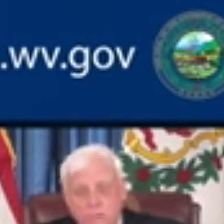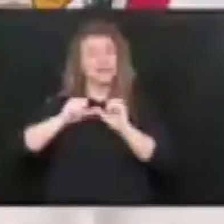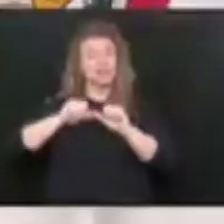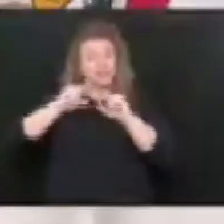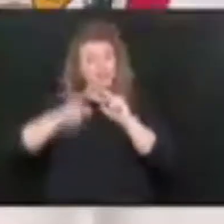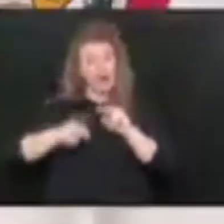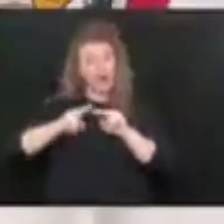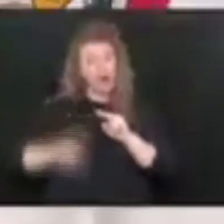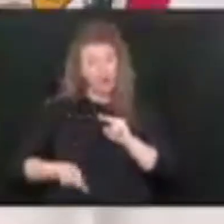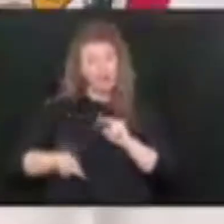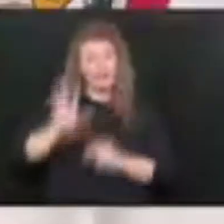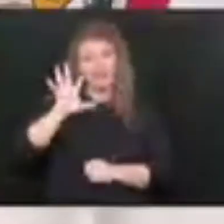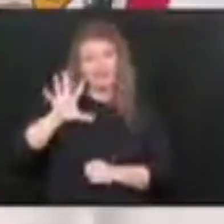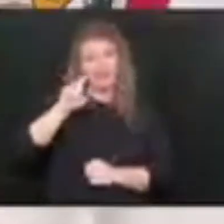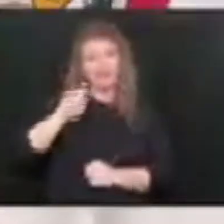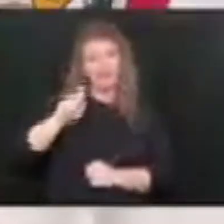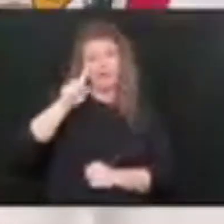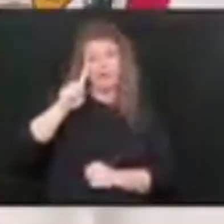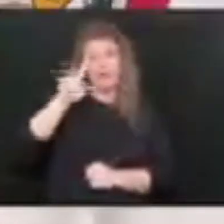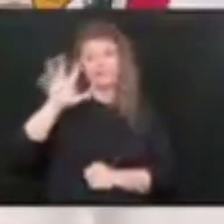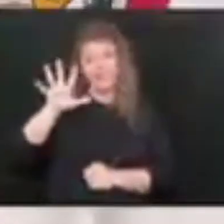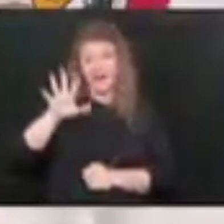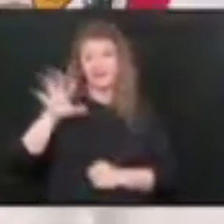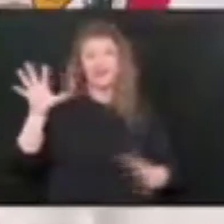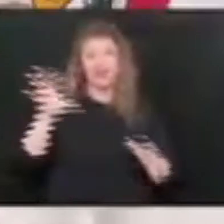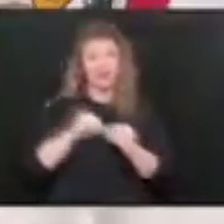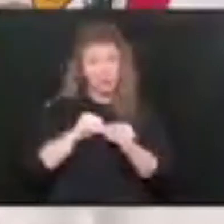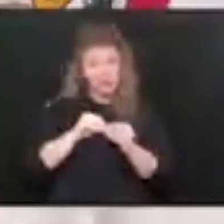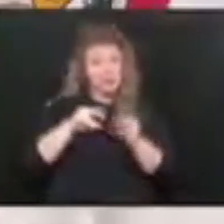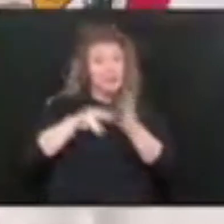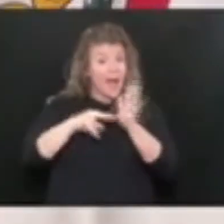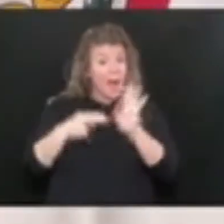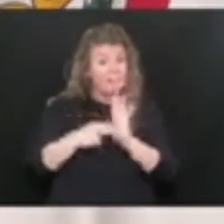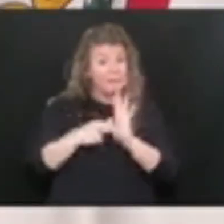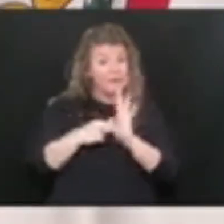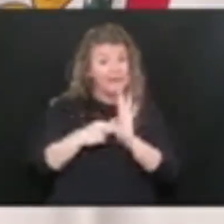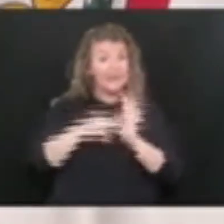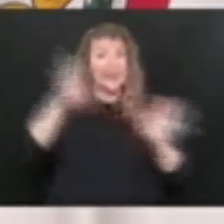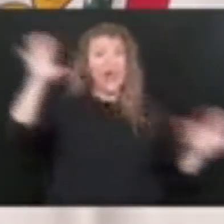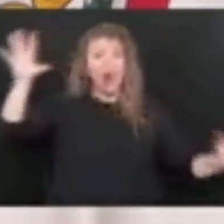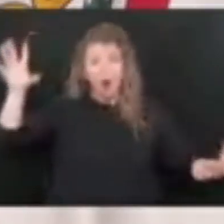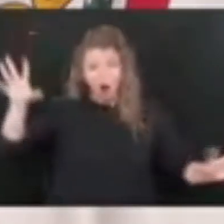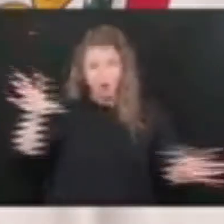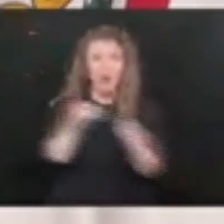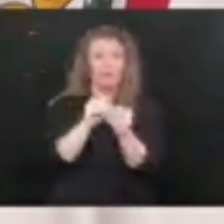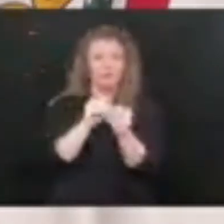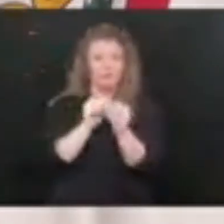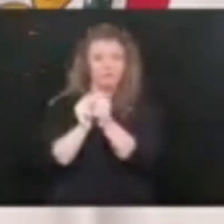It's at 5.15, and cumulative, I mean all added together.